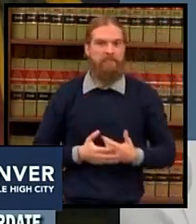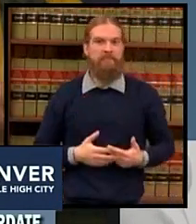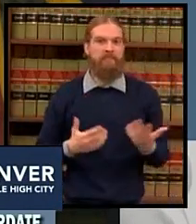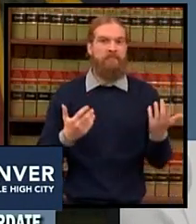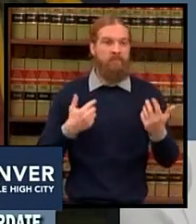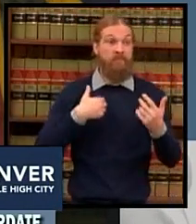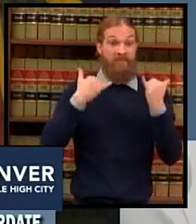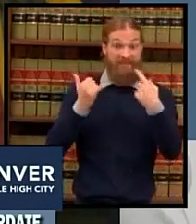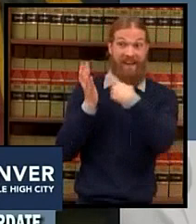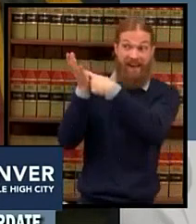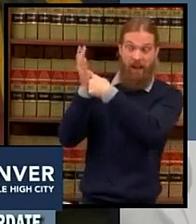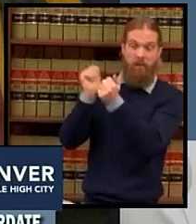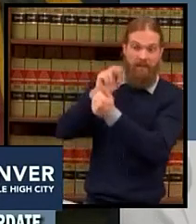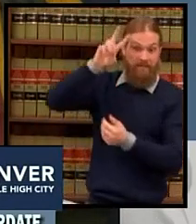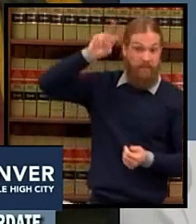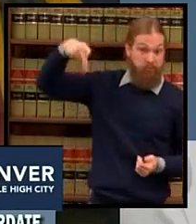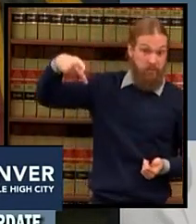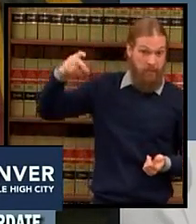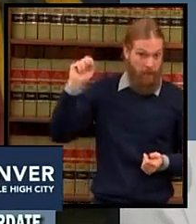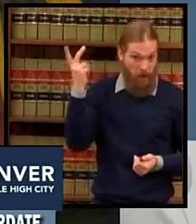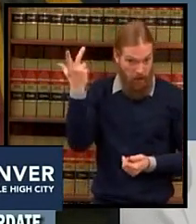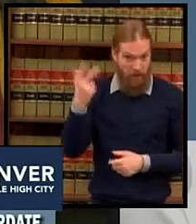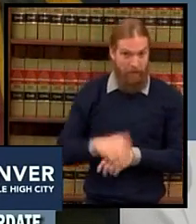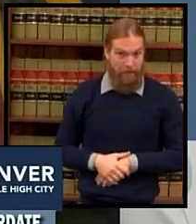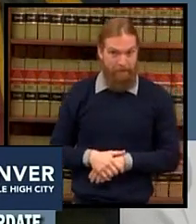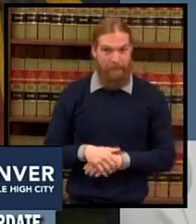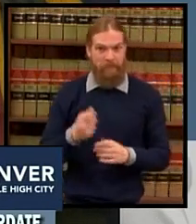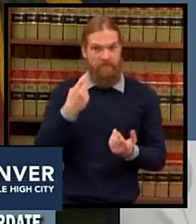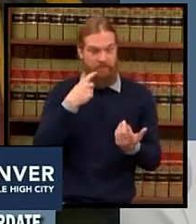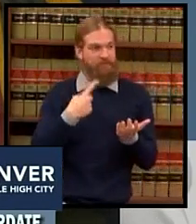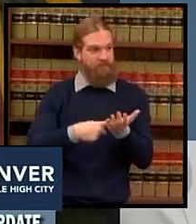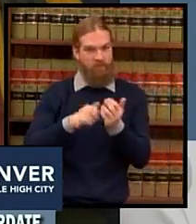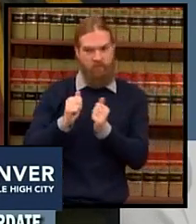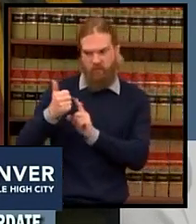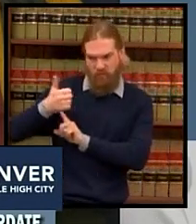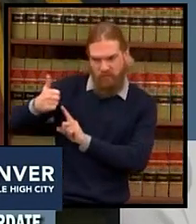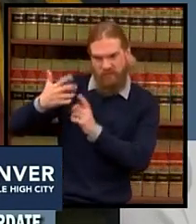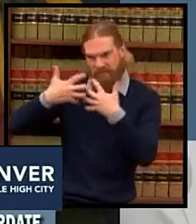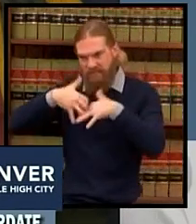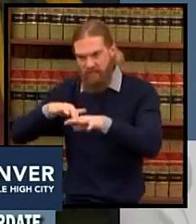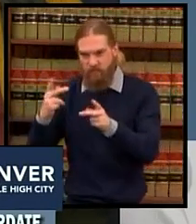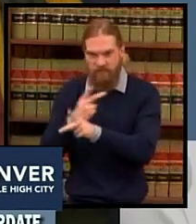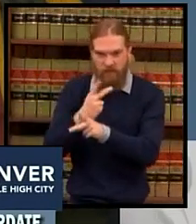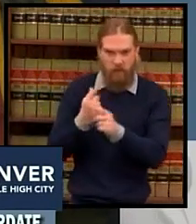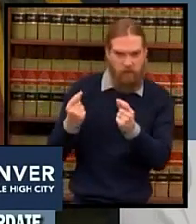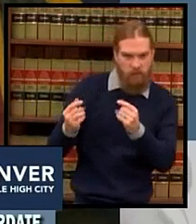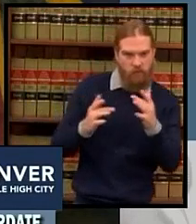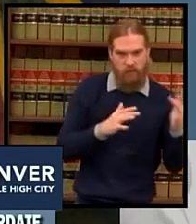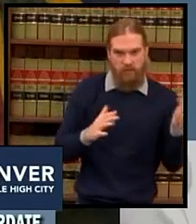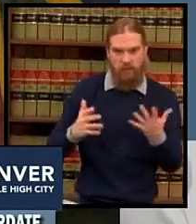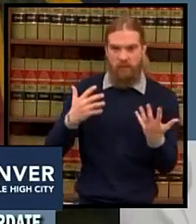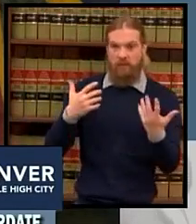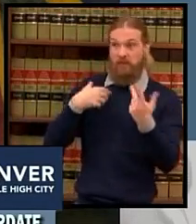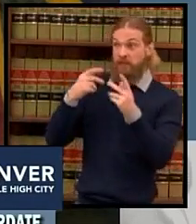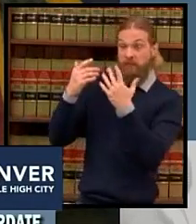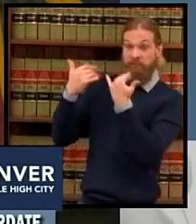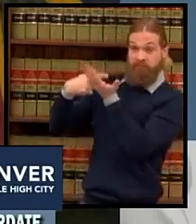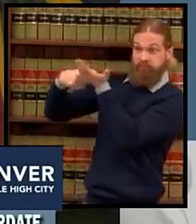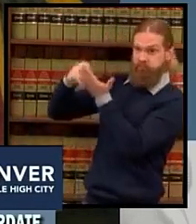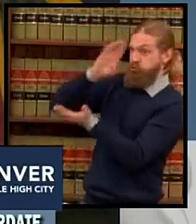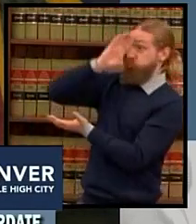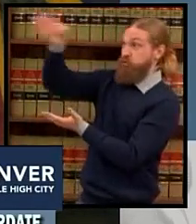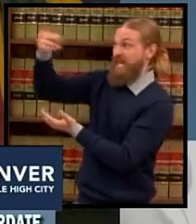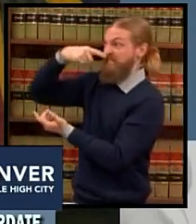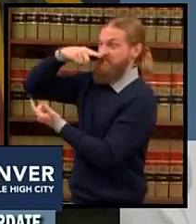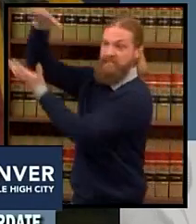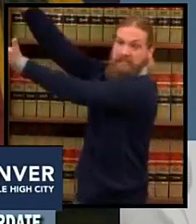President and to the Secretary of Transportation recently about it, and we'll continue to make that appeal to get direct distribution to the cities. I think that's the best and quickest way